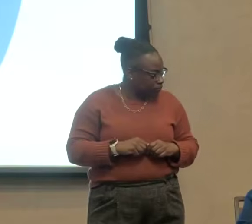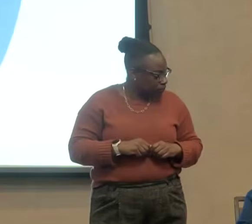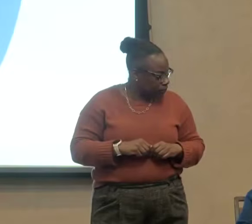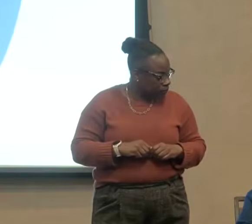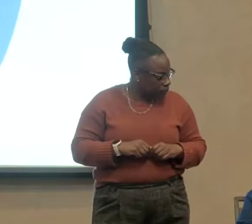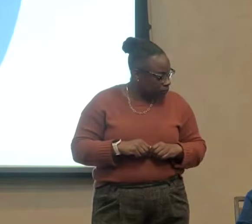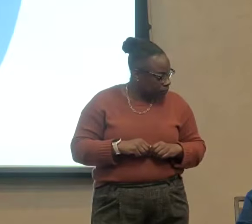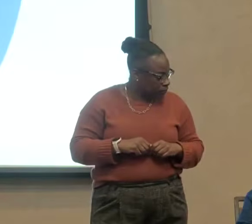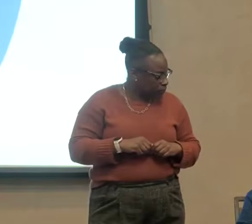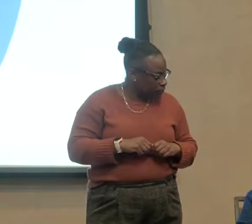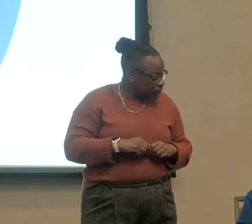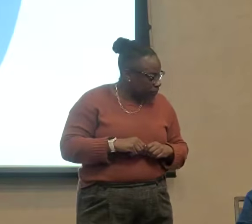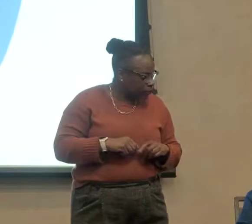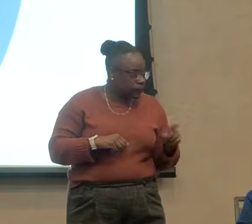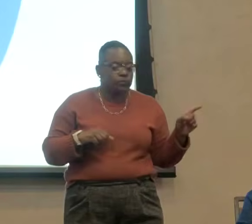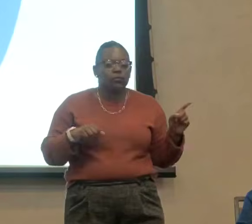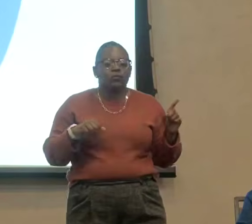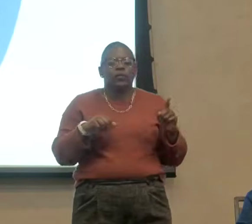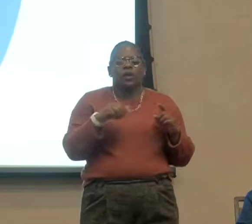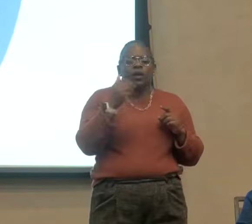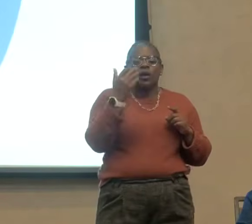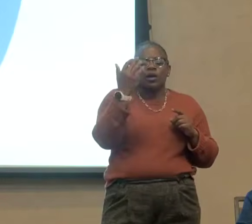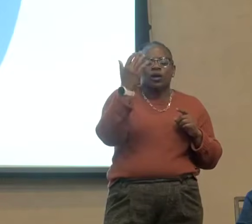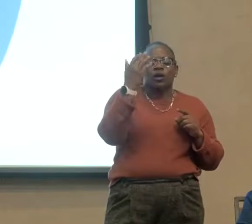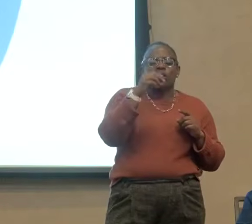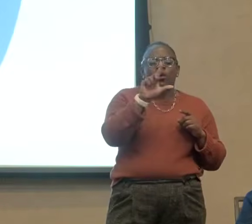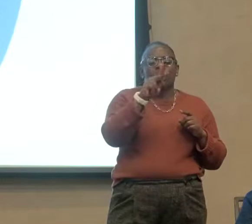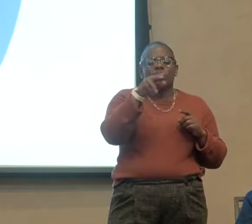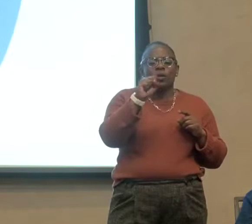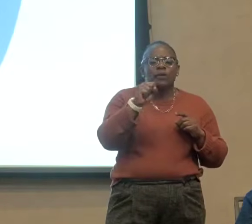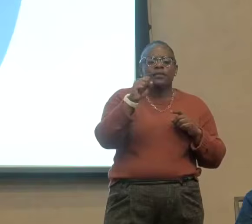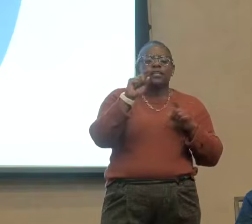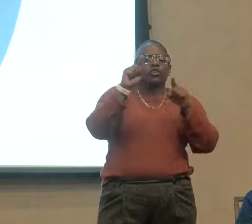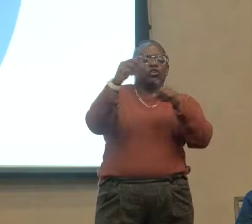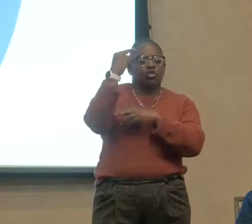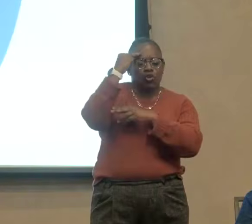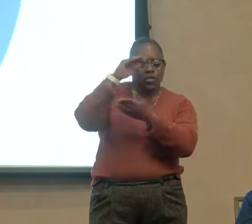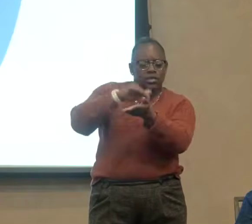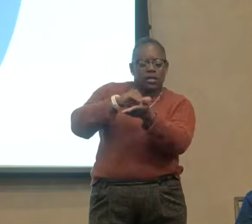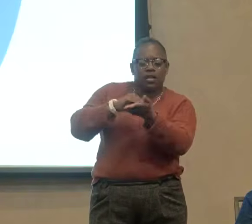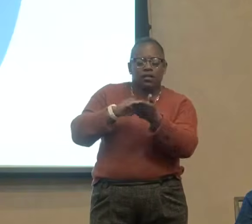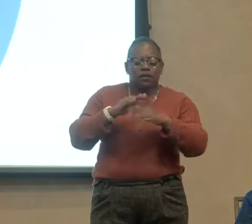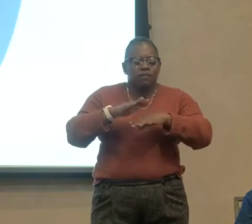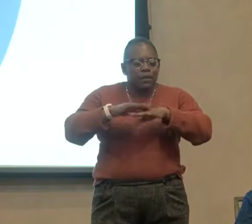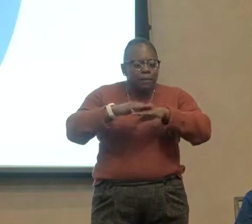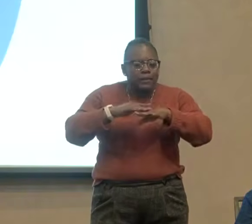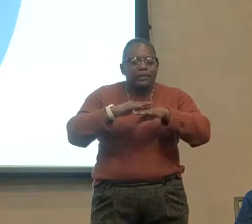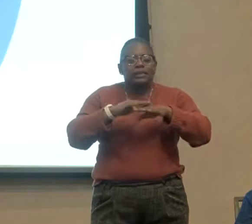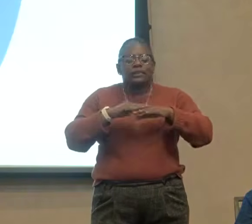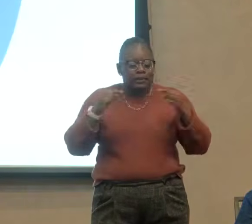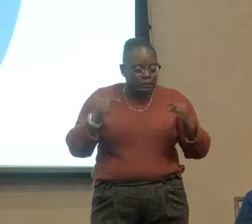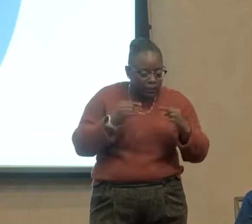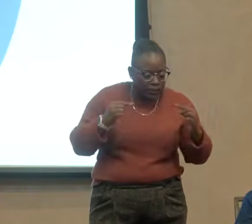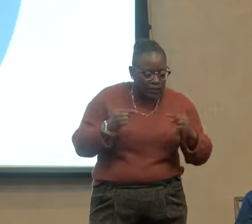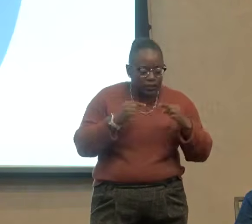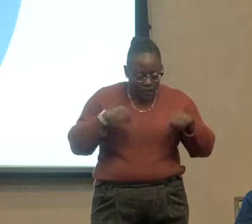What does a patient with lupus need to see a neurologist for numbness and tingling of the extremities and feet? Well,